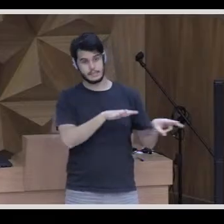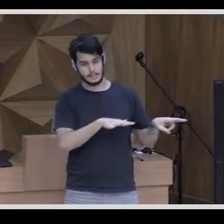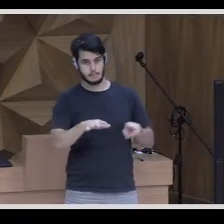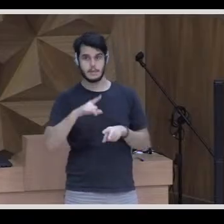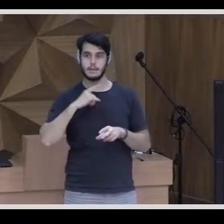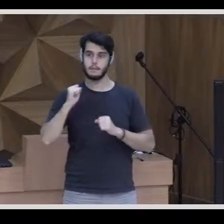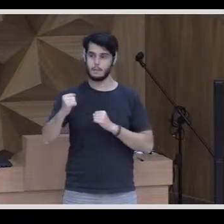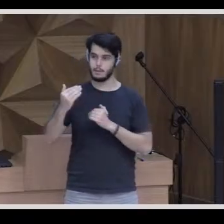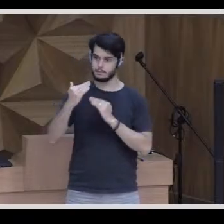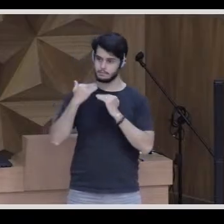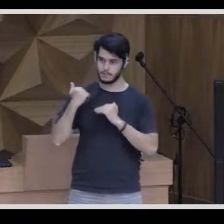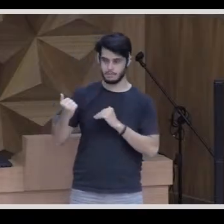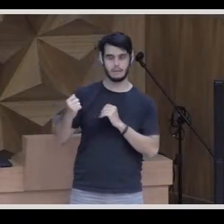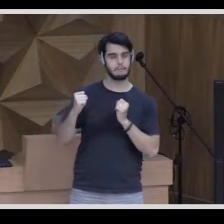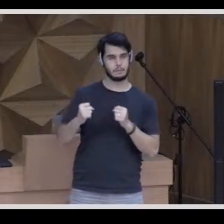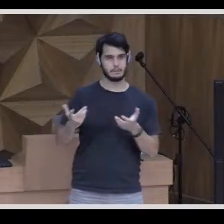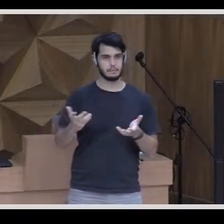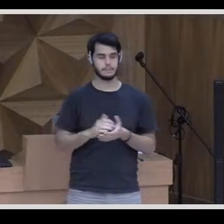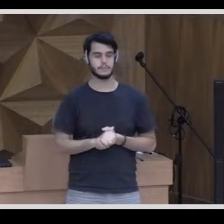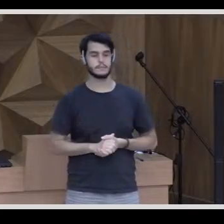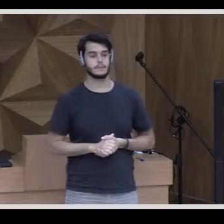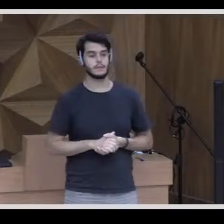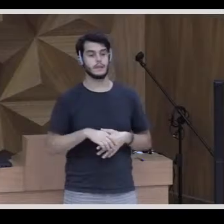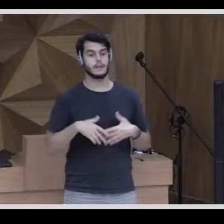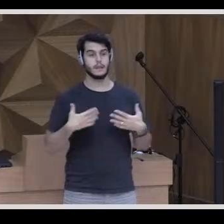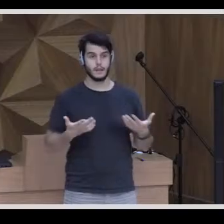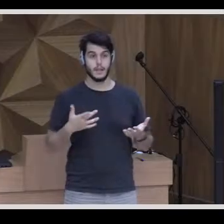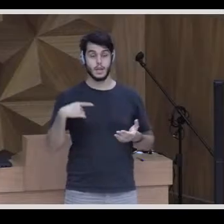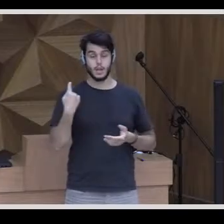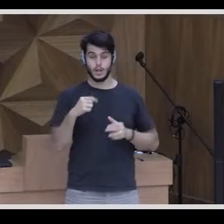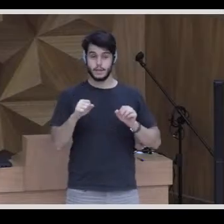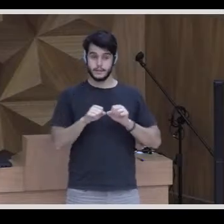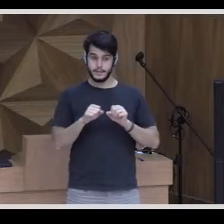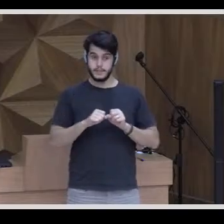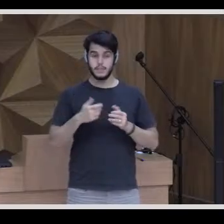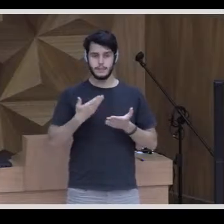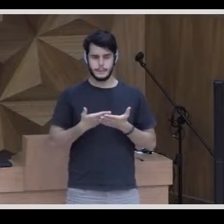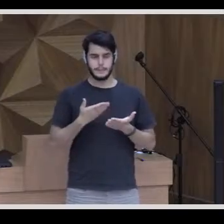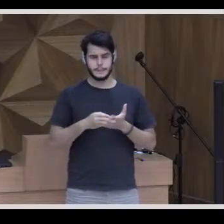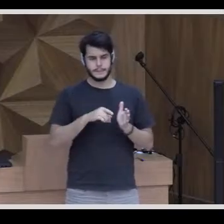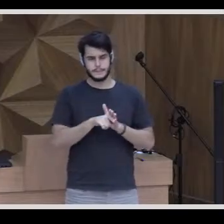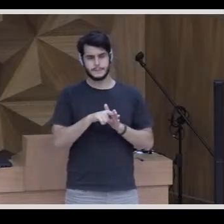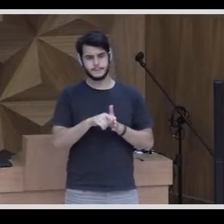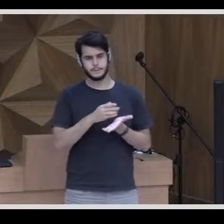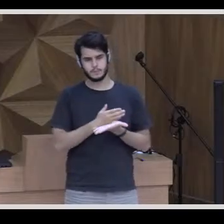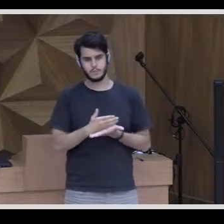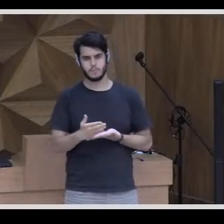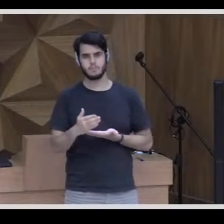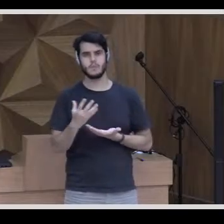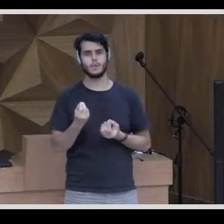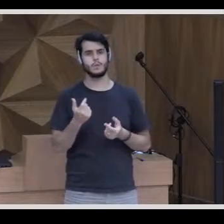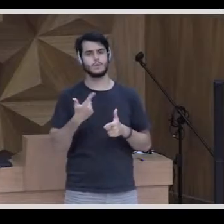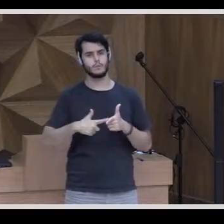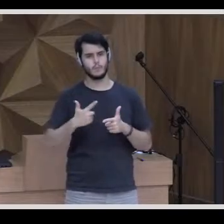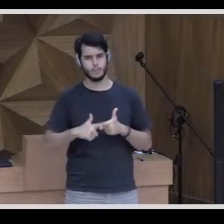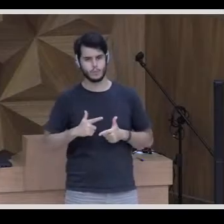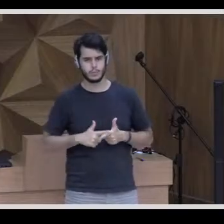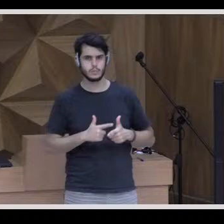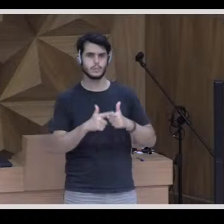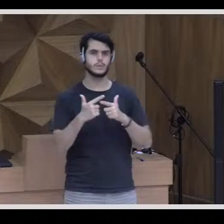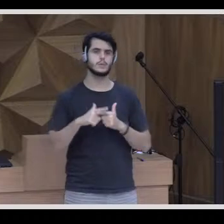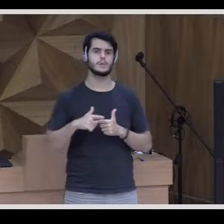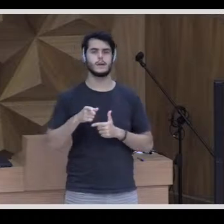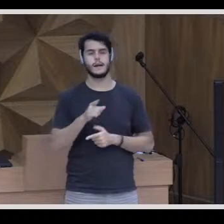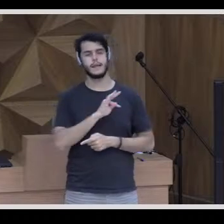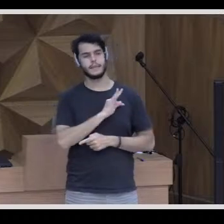So when we did our initial studies and we started running into a whole range of different problems, and some of them were technical, which is not